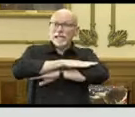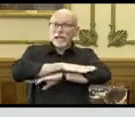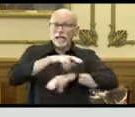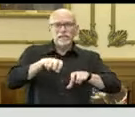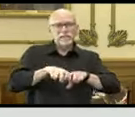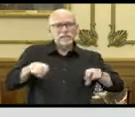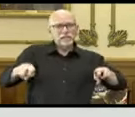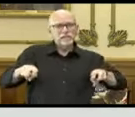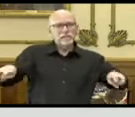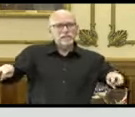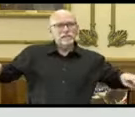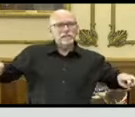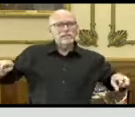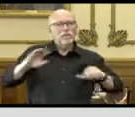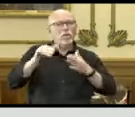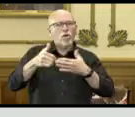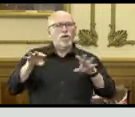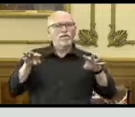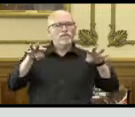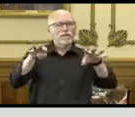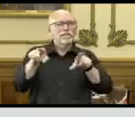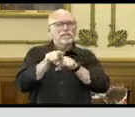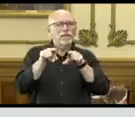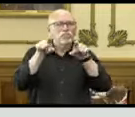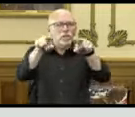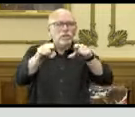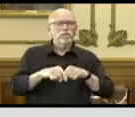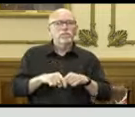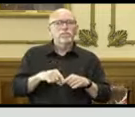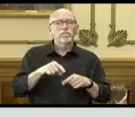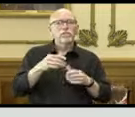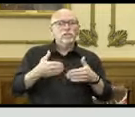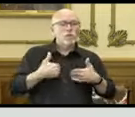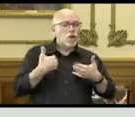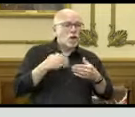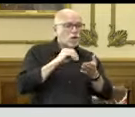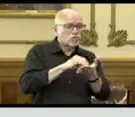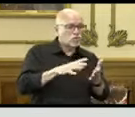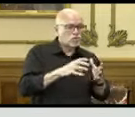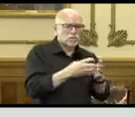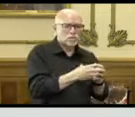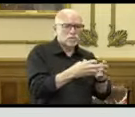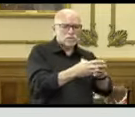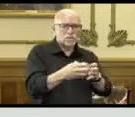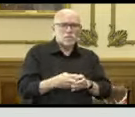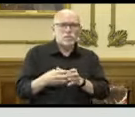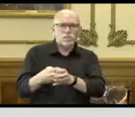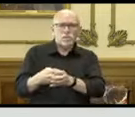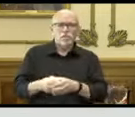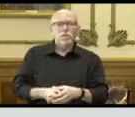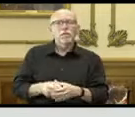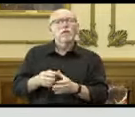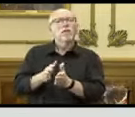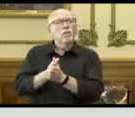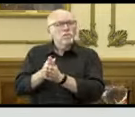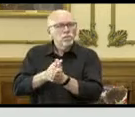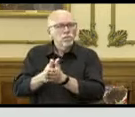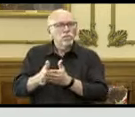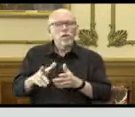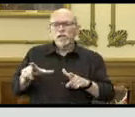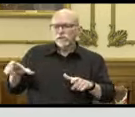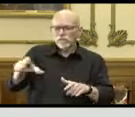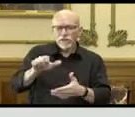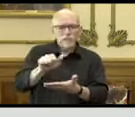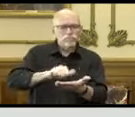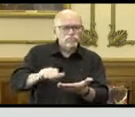as possible facing in the same direction. Cohort younger students into pods. Hand wash and disinfect